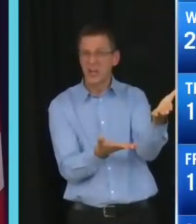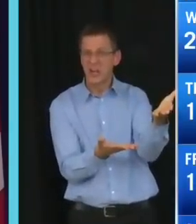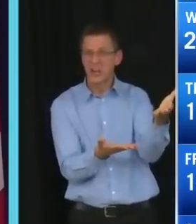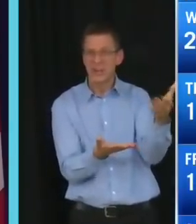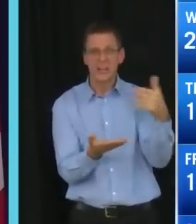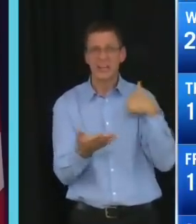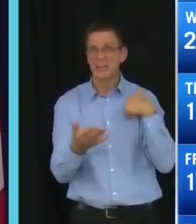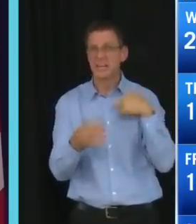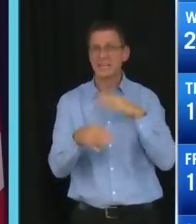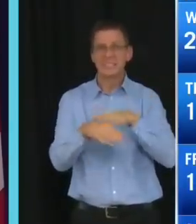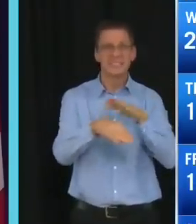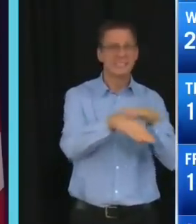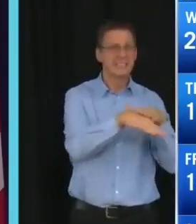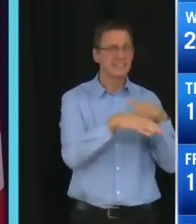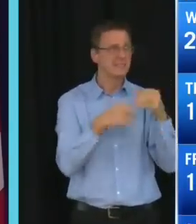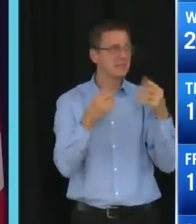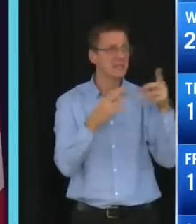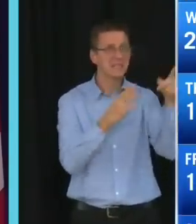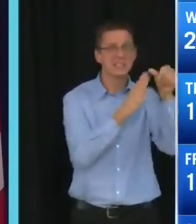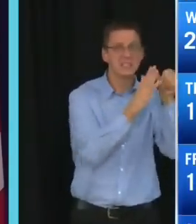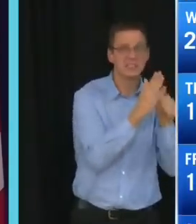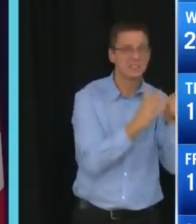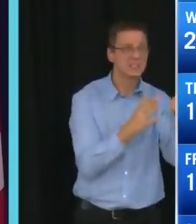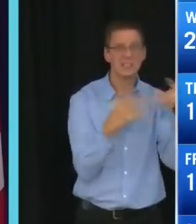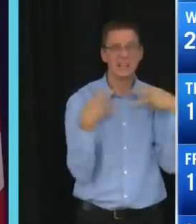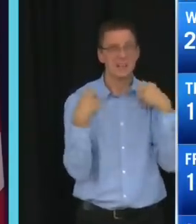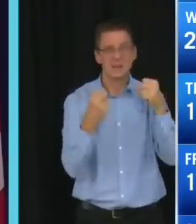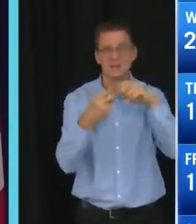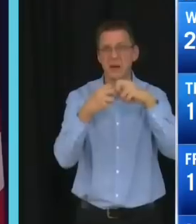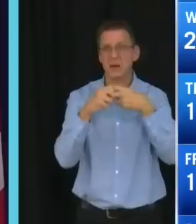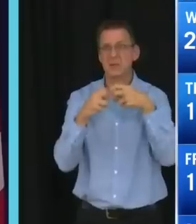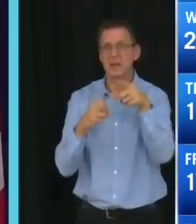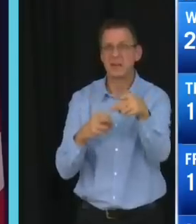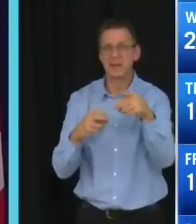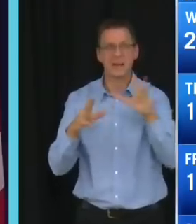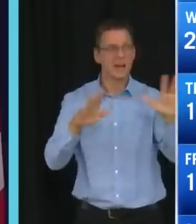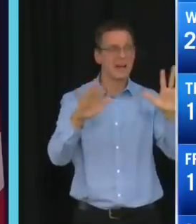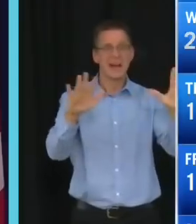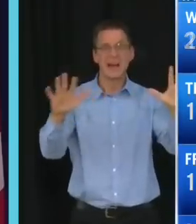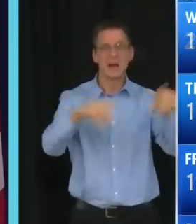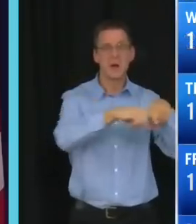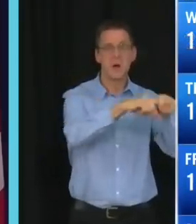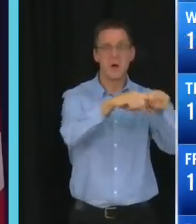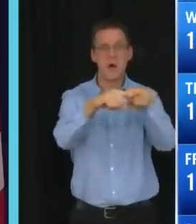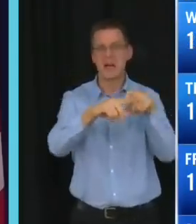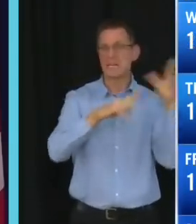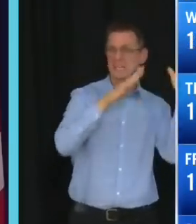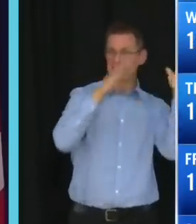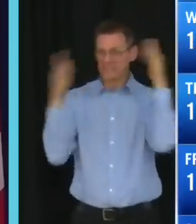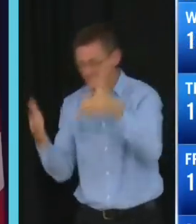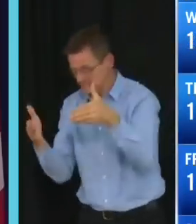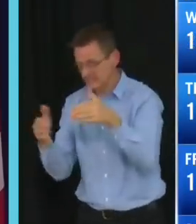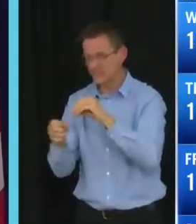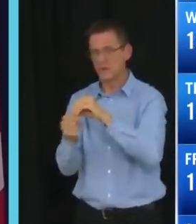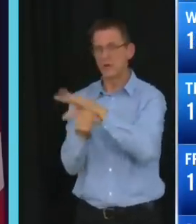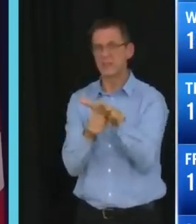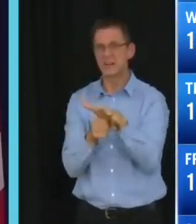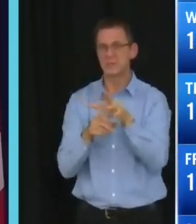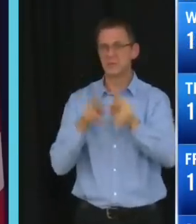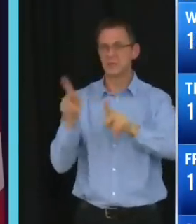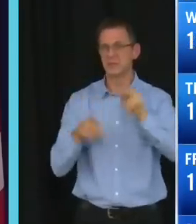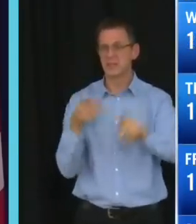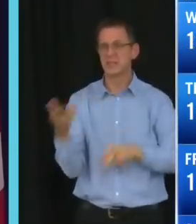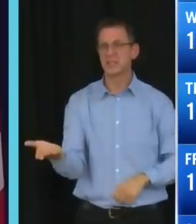thousands of surgeries and other procedures to free up staff and resources for COVID patients. And we're sparing